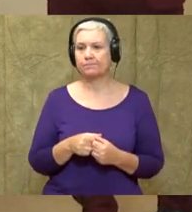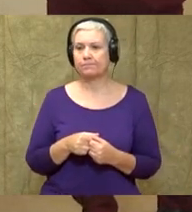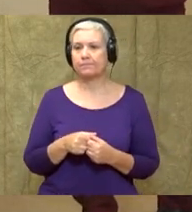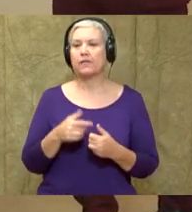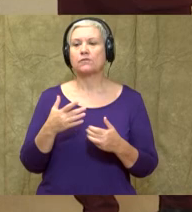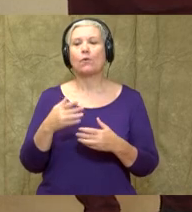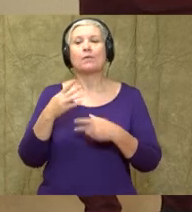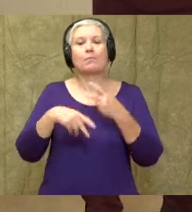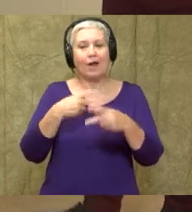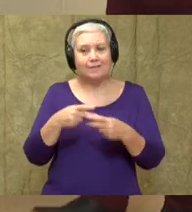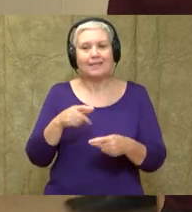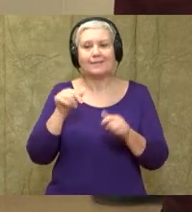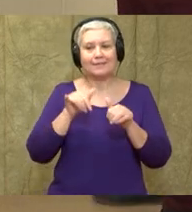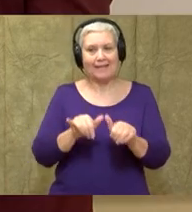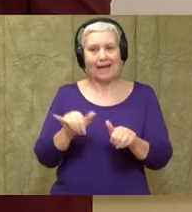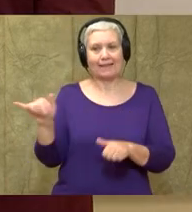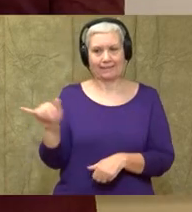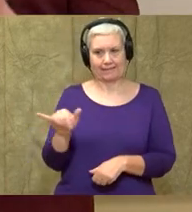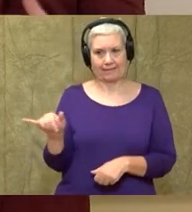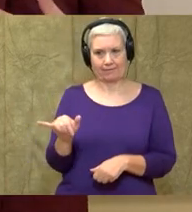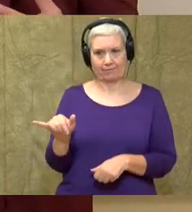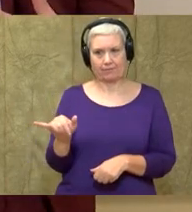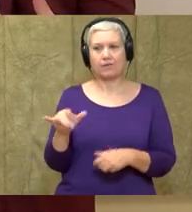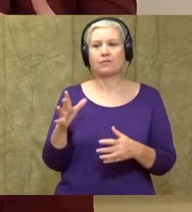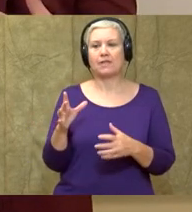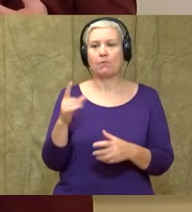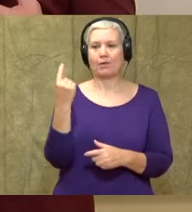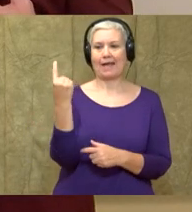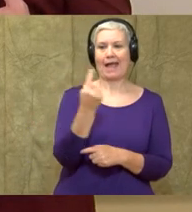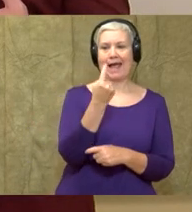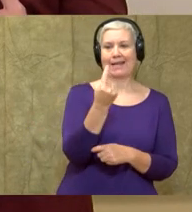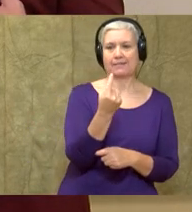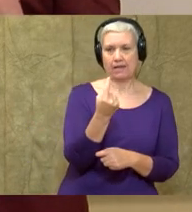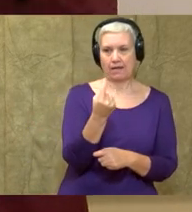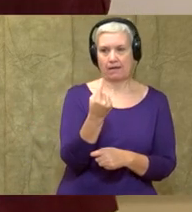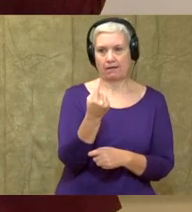same. So my strategy, trying to isolate the variable, didn't change.